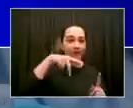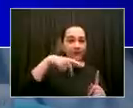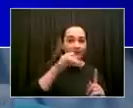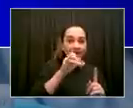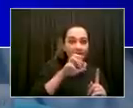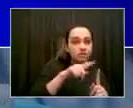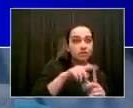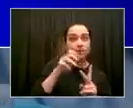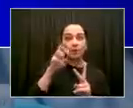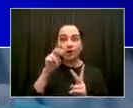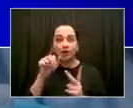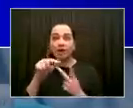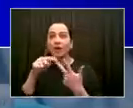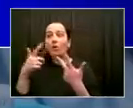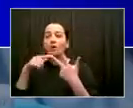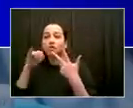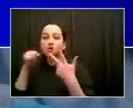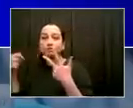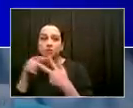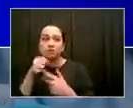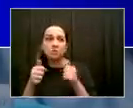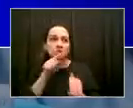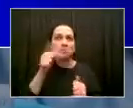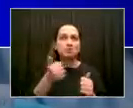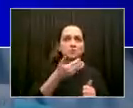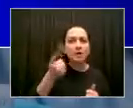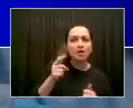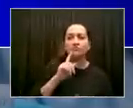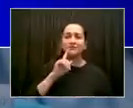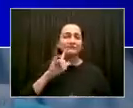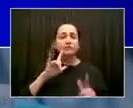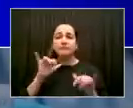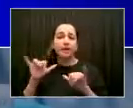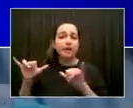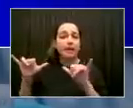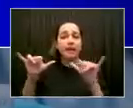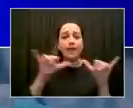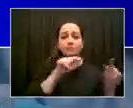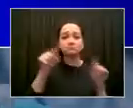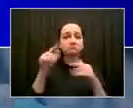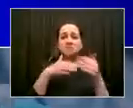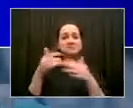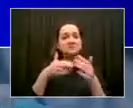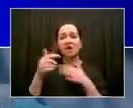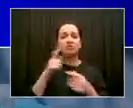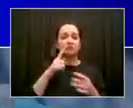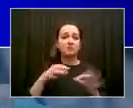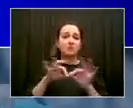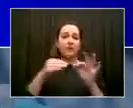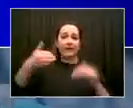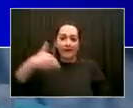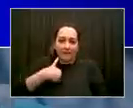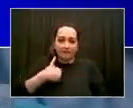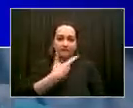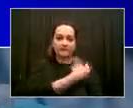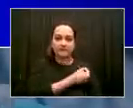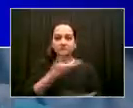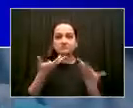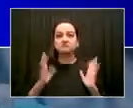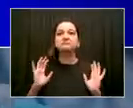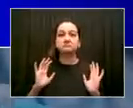Johnson vaccine immediately to help homebound seniors. And I want to thank everyone at